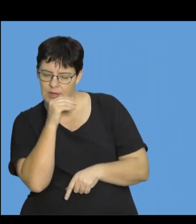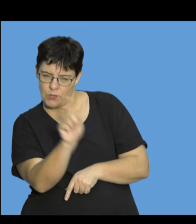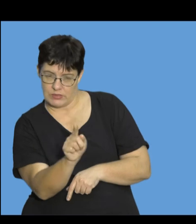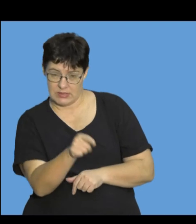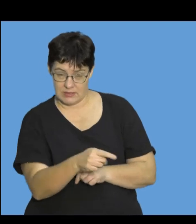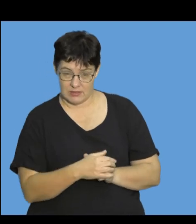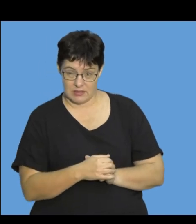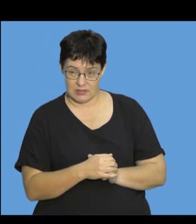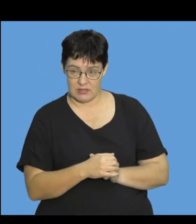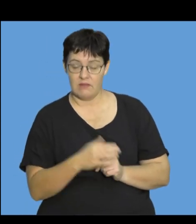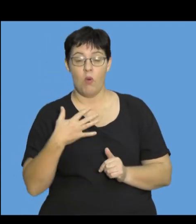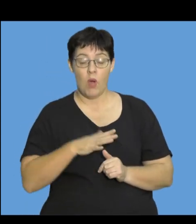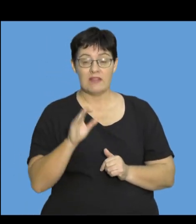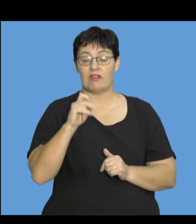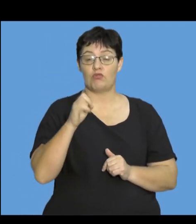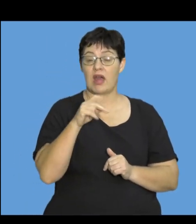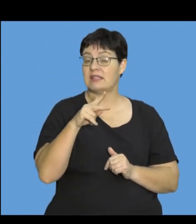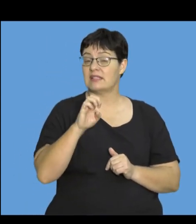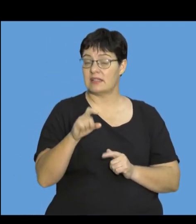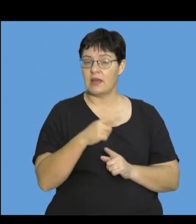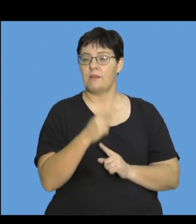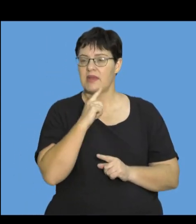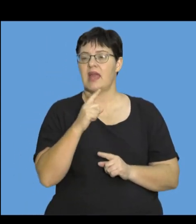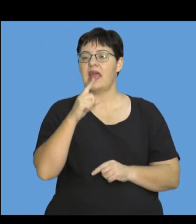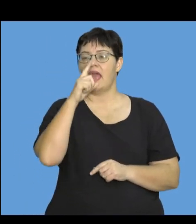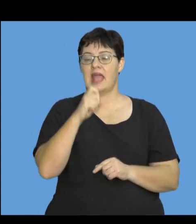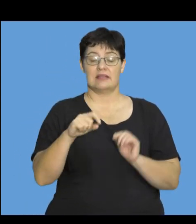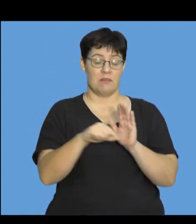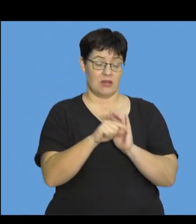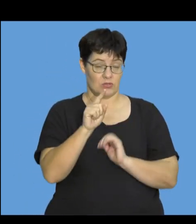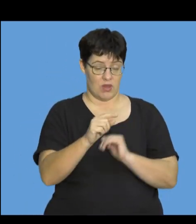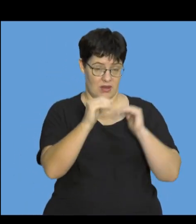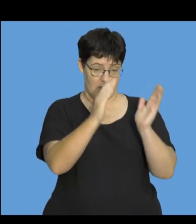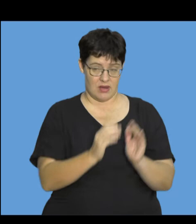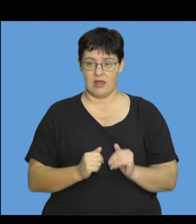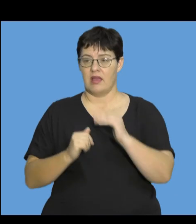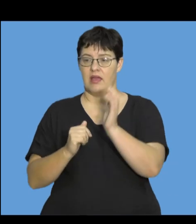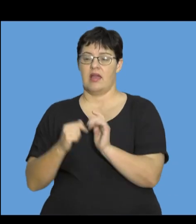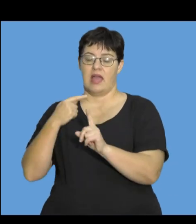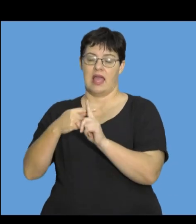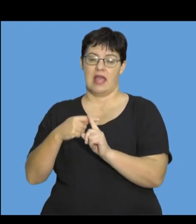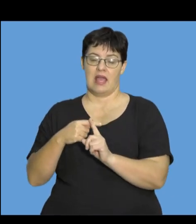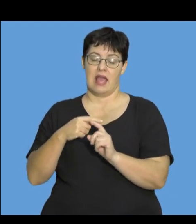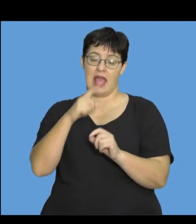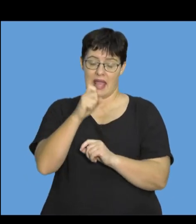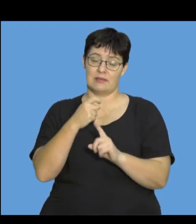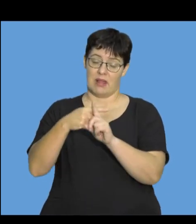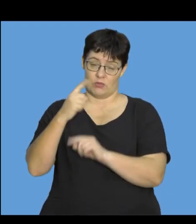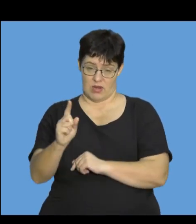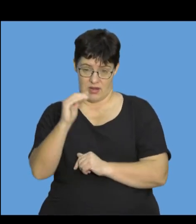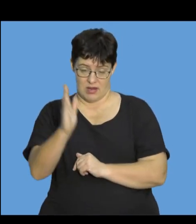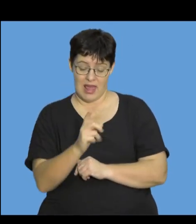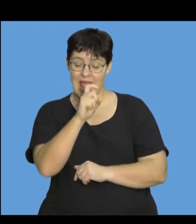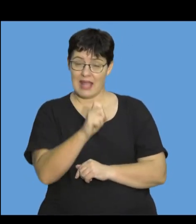what exactly this is, right? If I wanted to factorize this, it will be x minus 1 and then x plus 1,